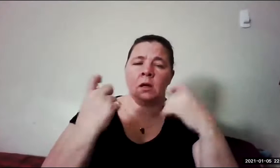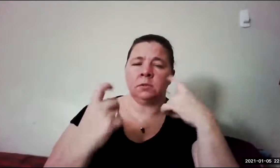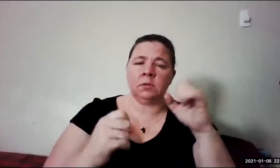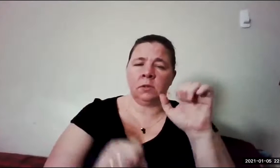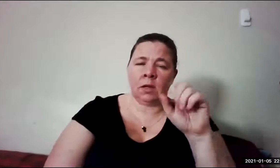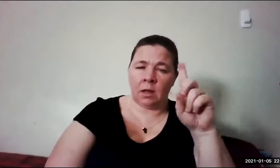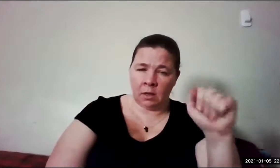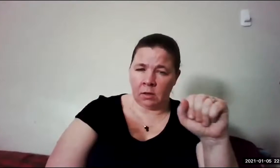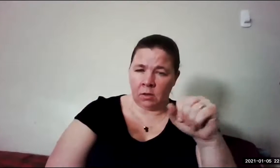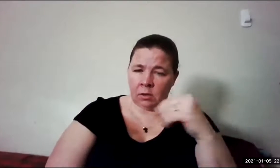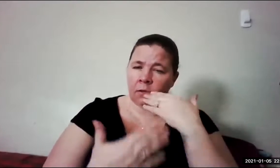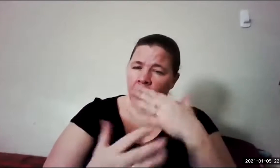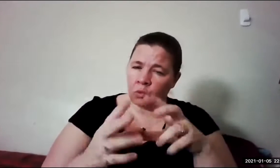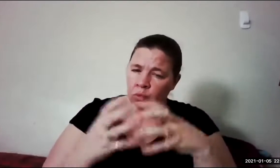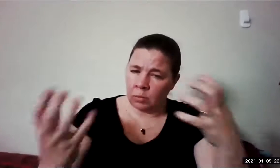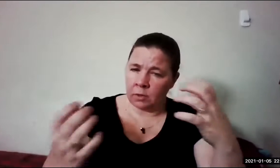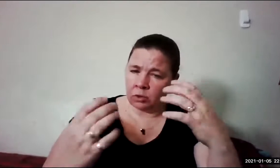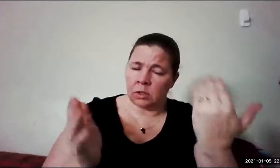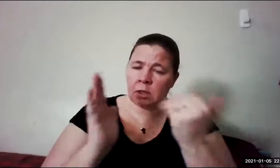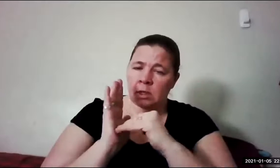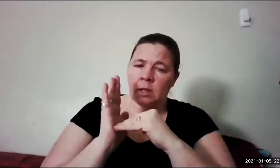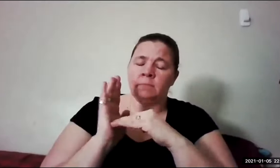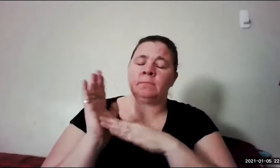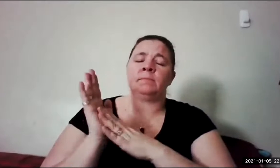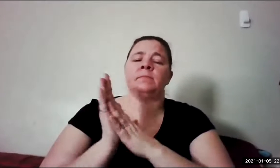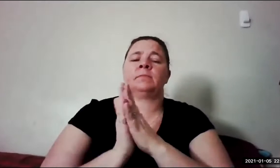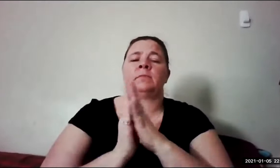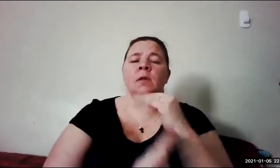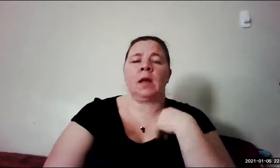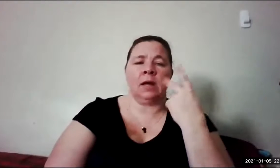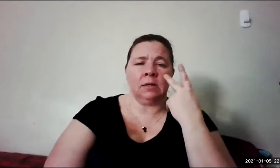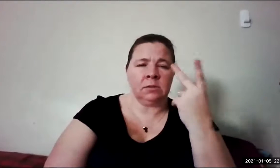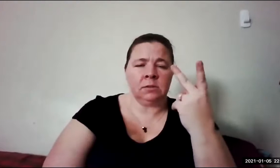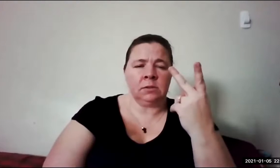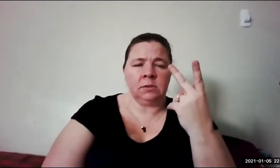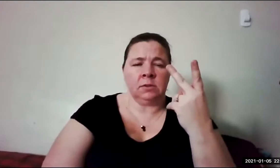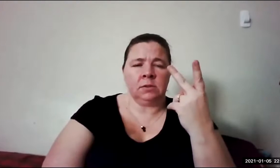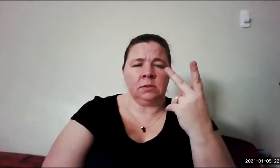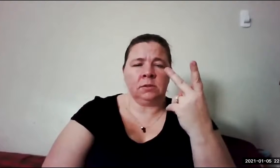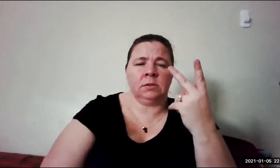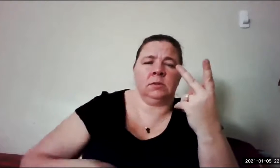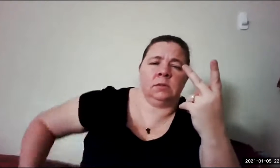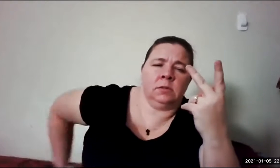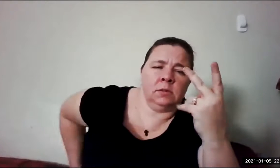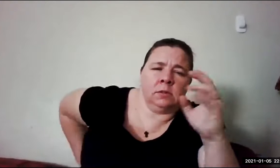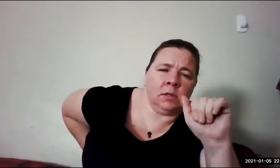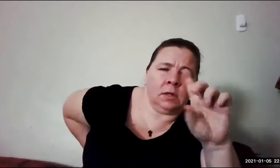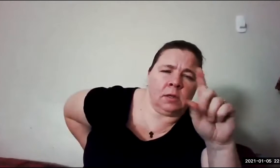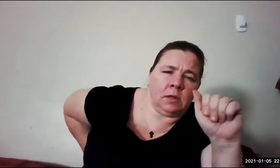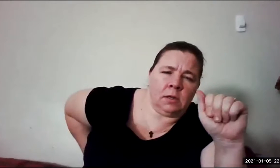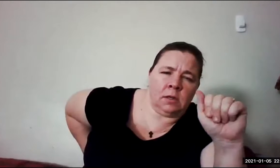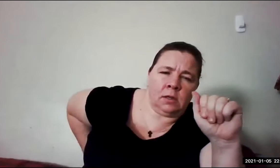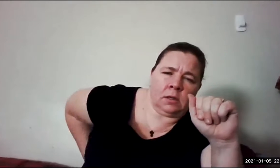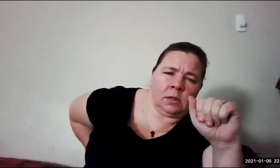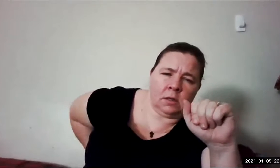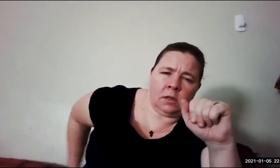Dada. Thank you so much. Again, I see, I think it's the same that Ada. You